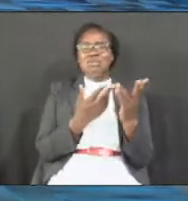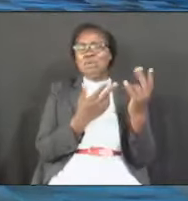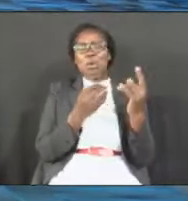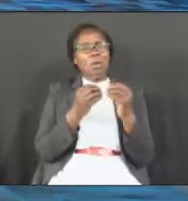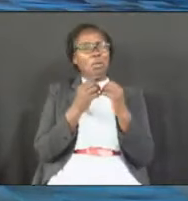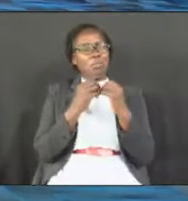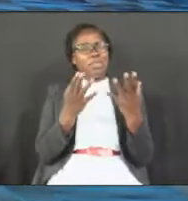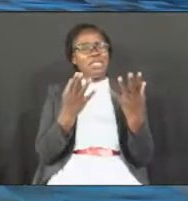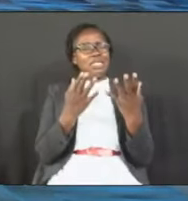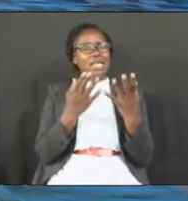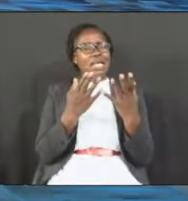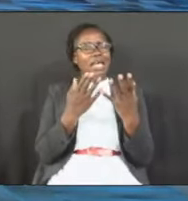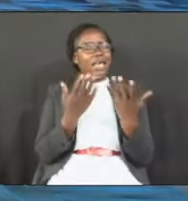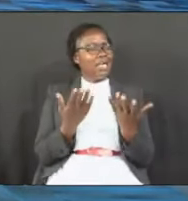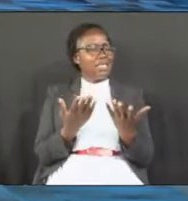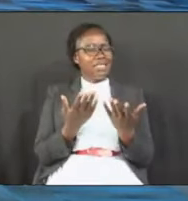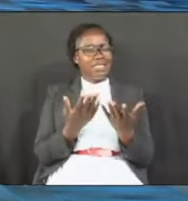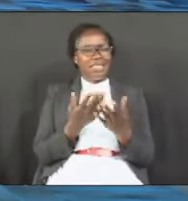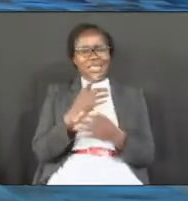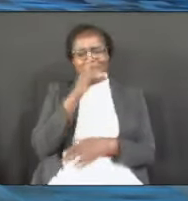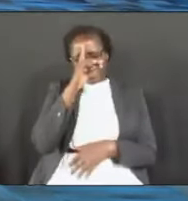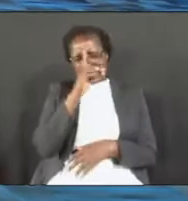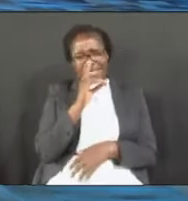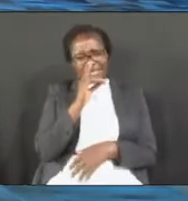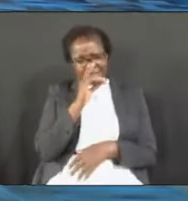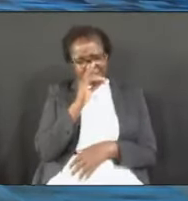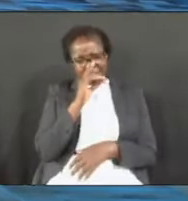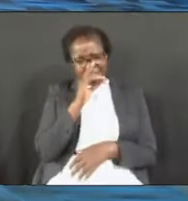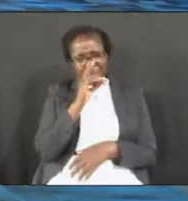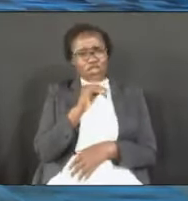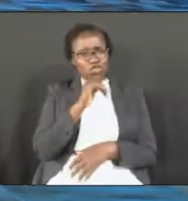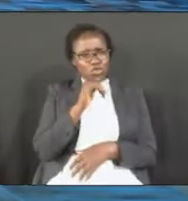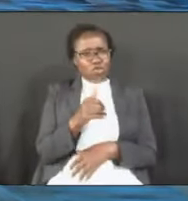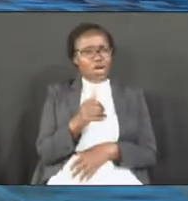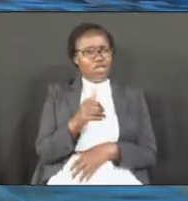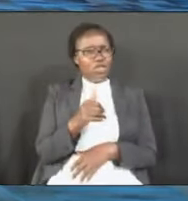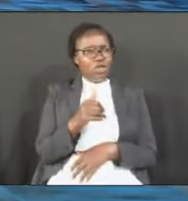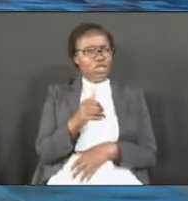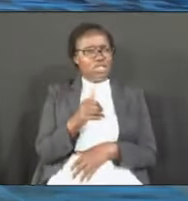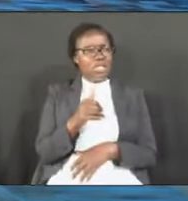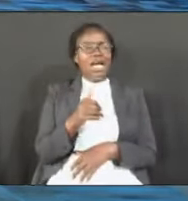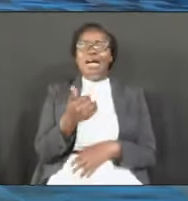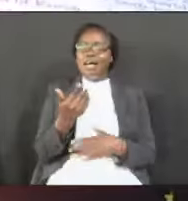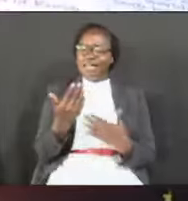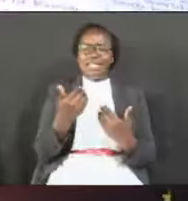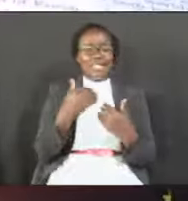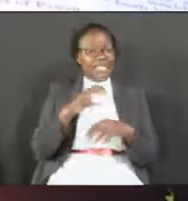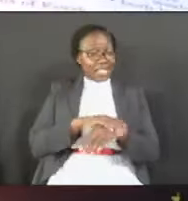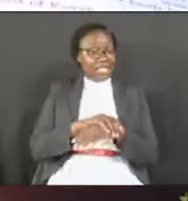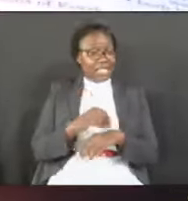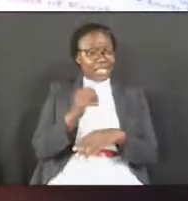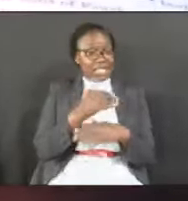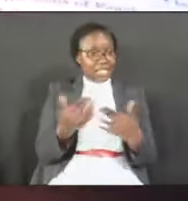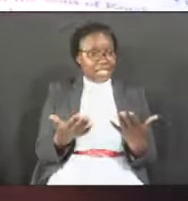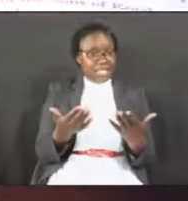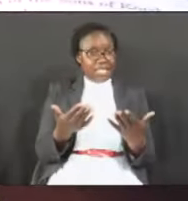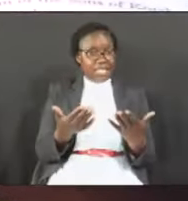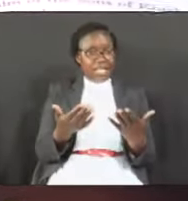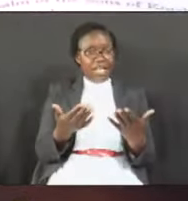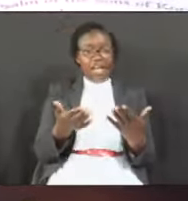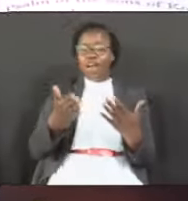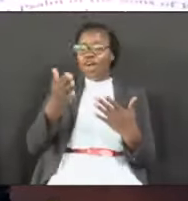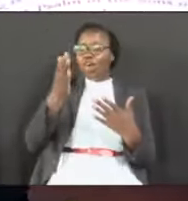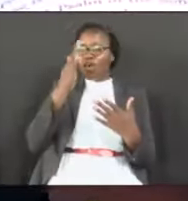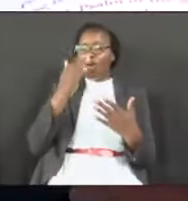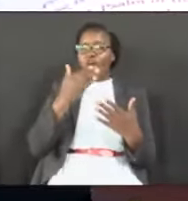and dire, you have tried all the options, you are not going through anything, let me let you know, God has